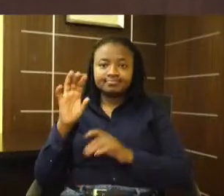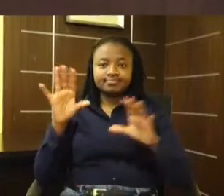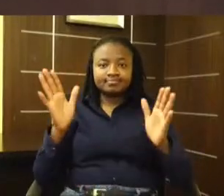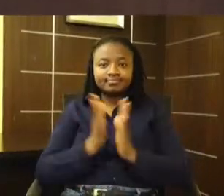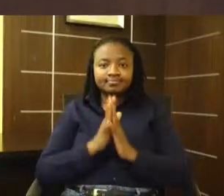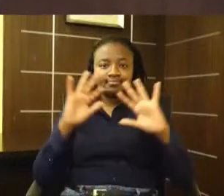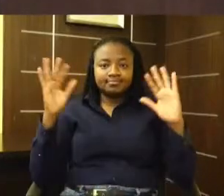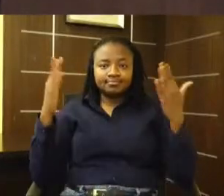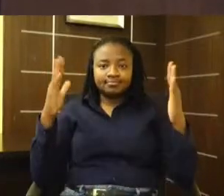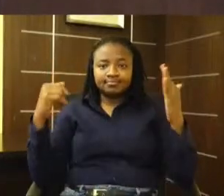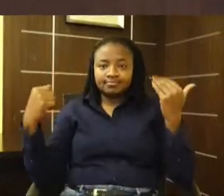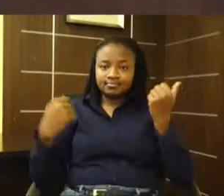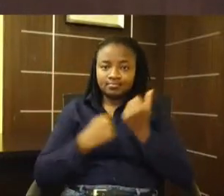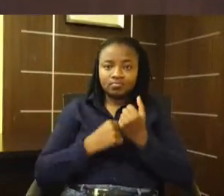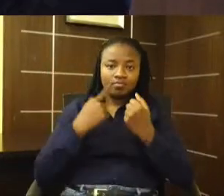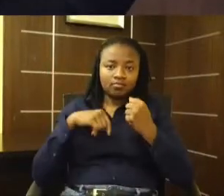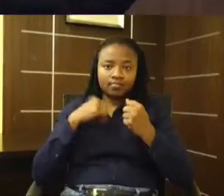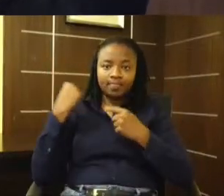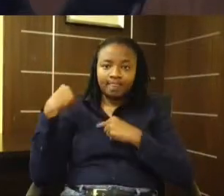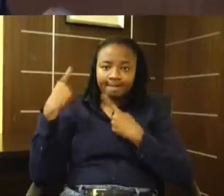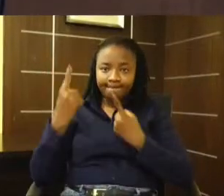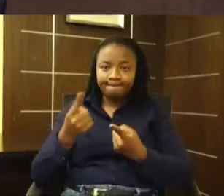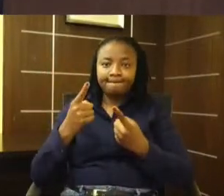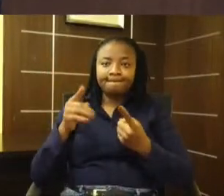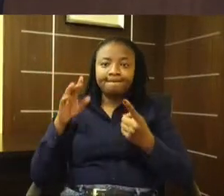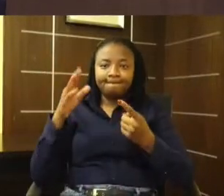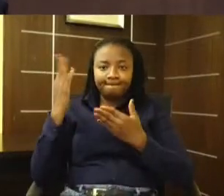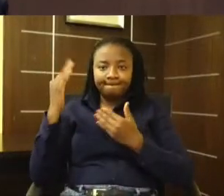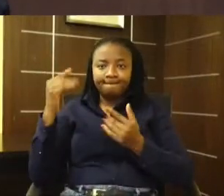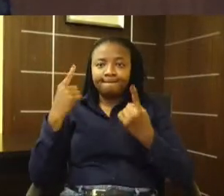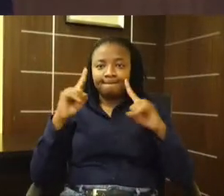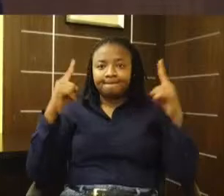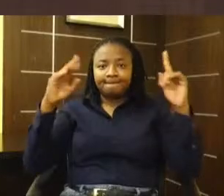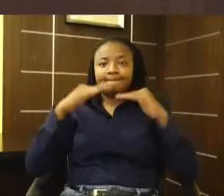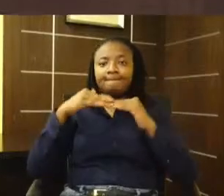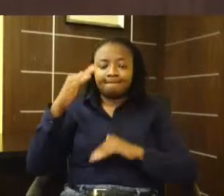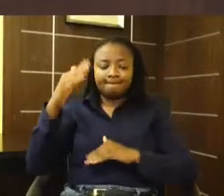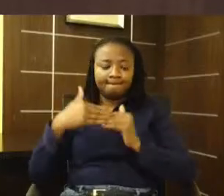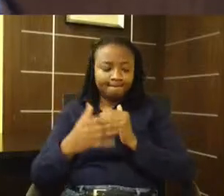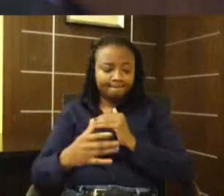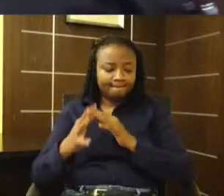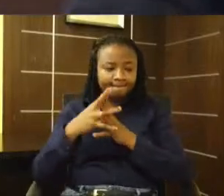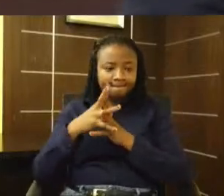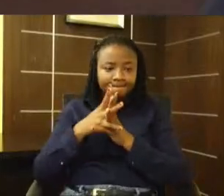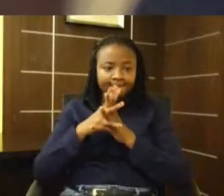this far. And we hope to move to greater heights on this. Thank you.